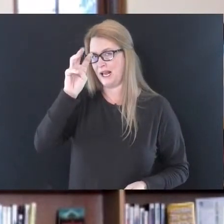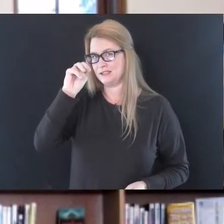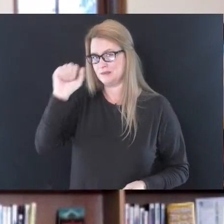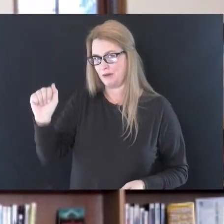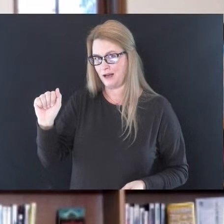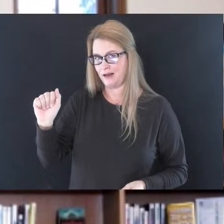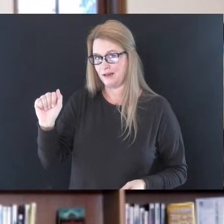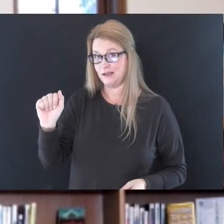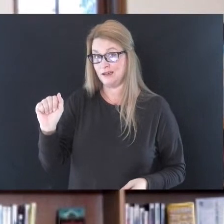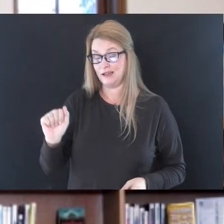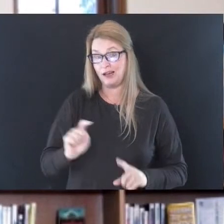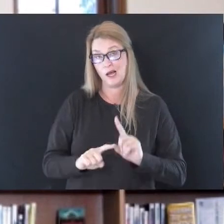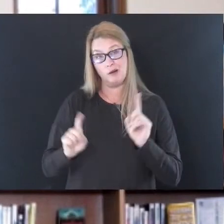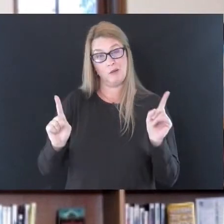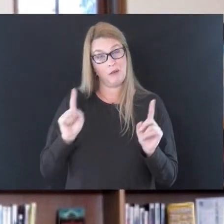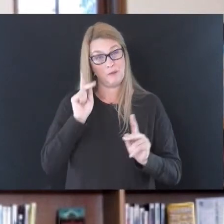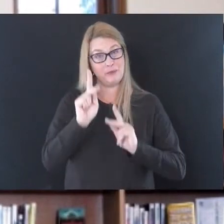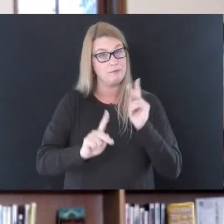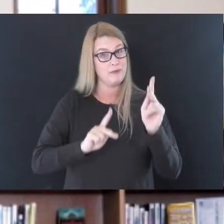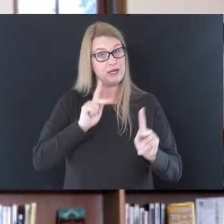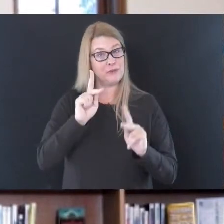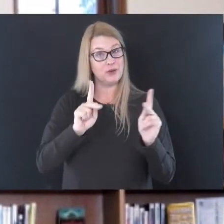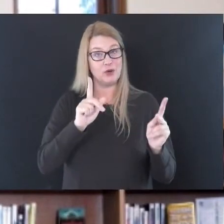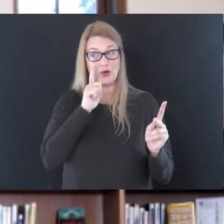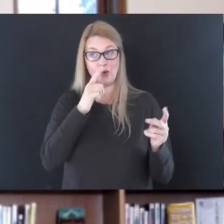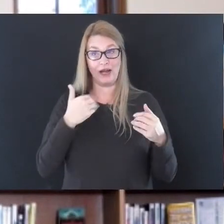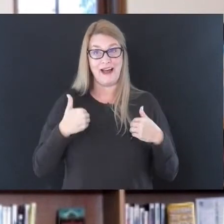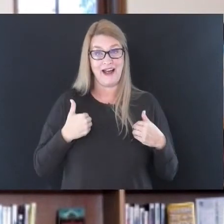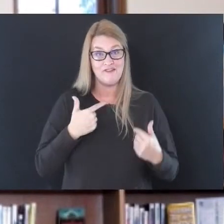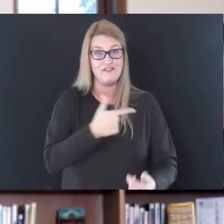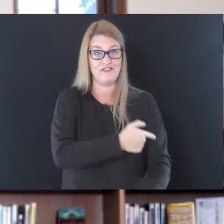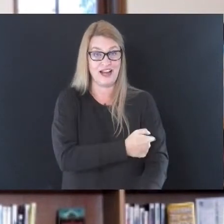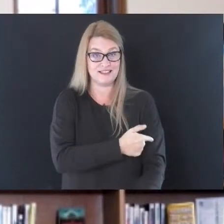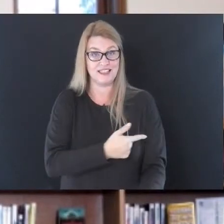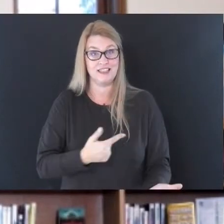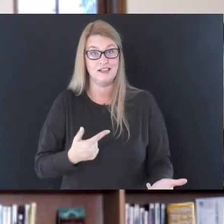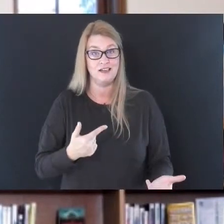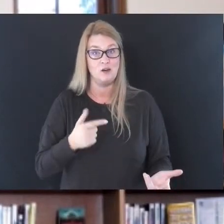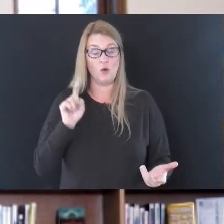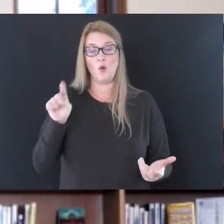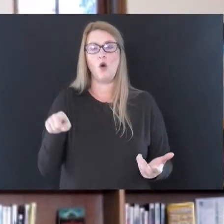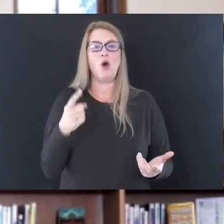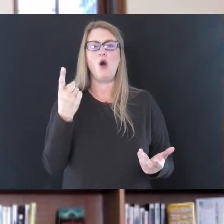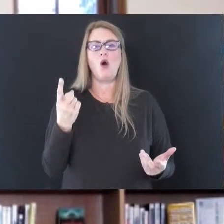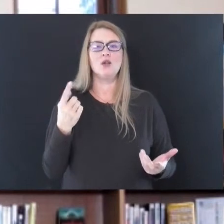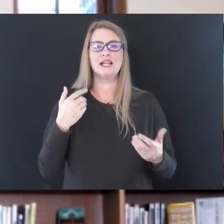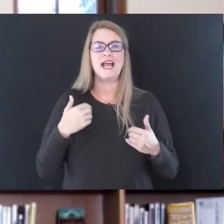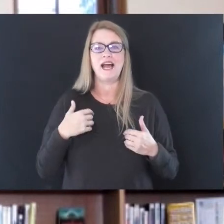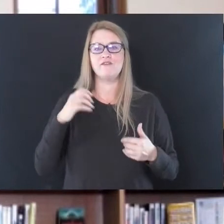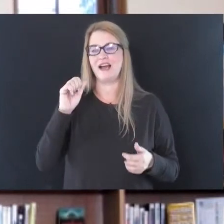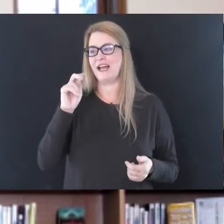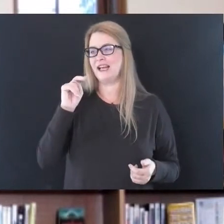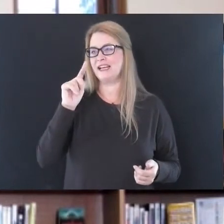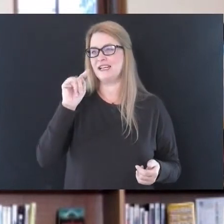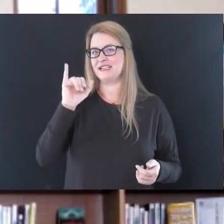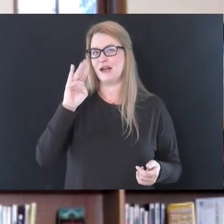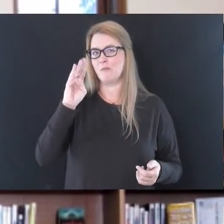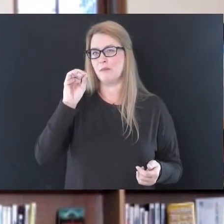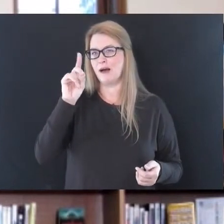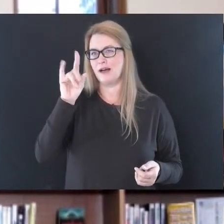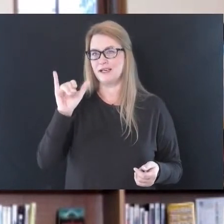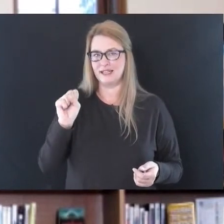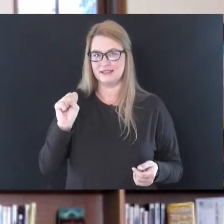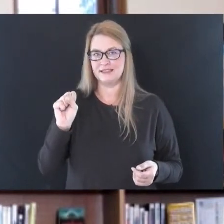So that people who are getting the vaccine right now, they're only going to have antibodies really if they